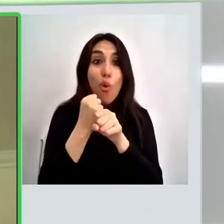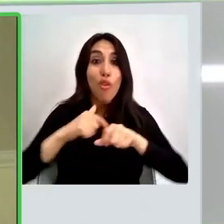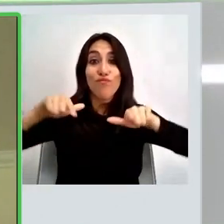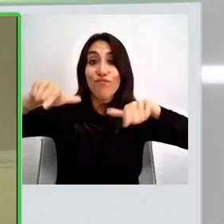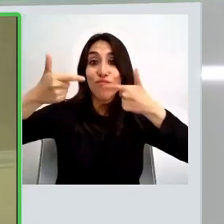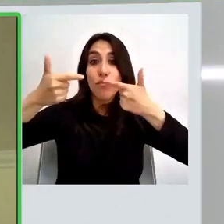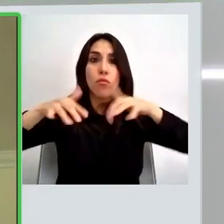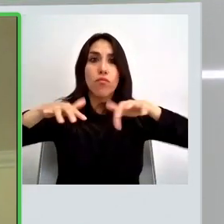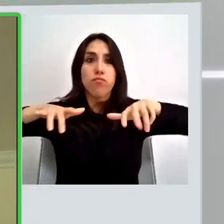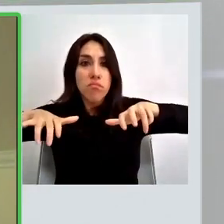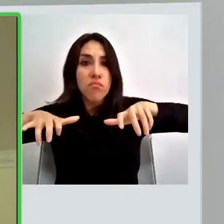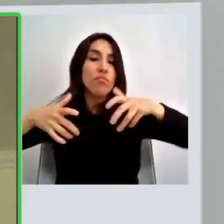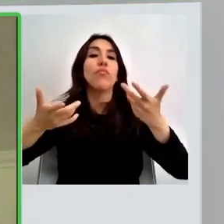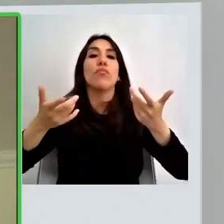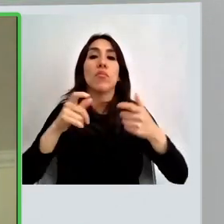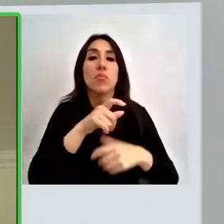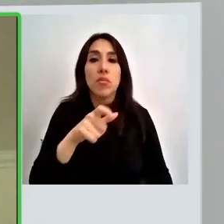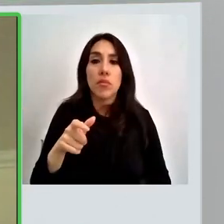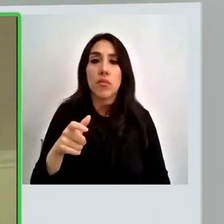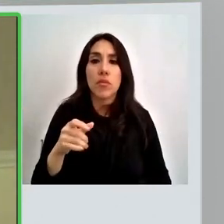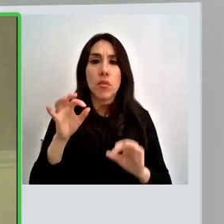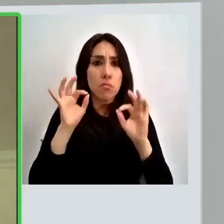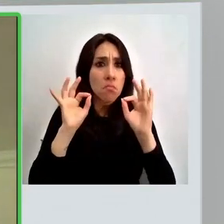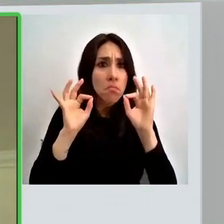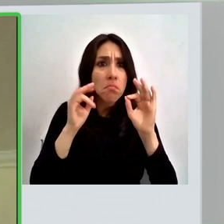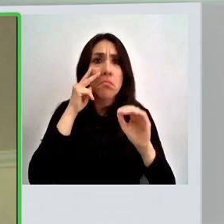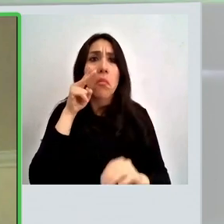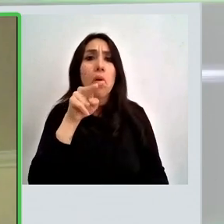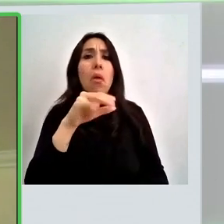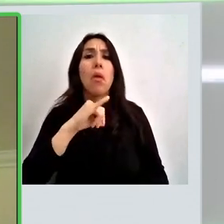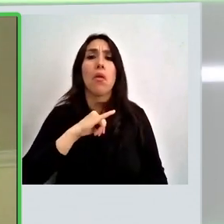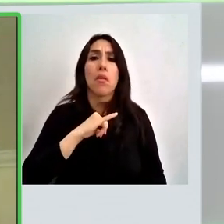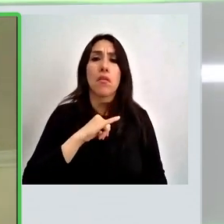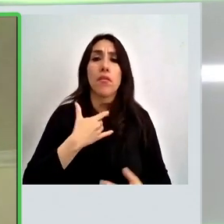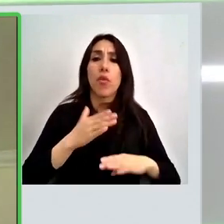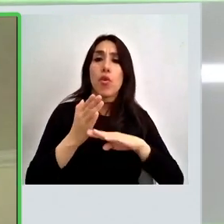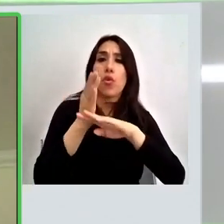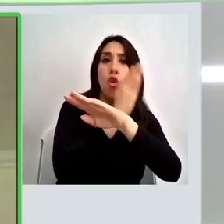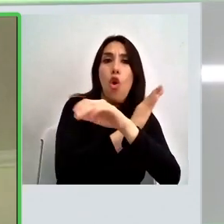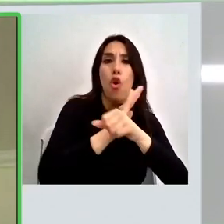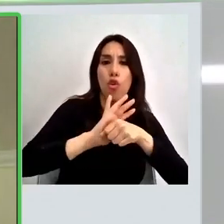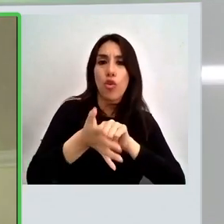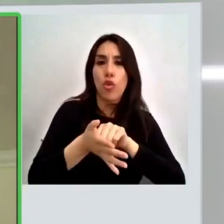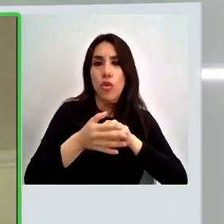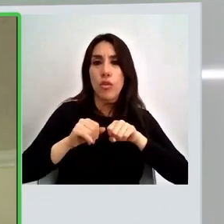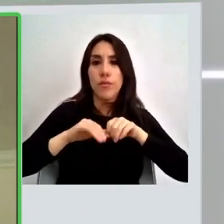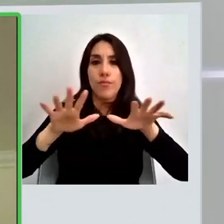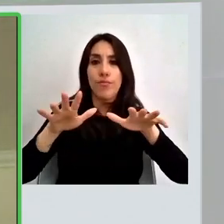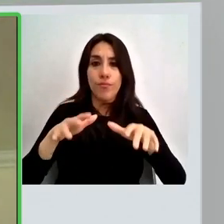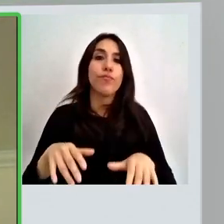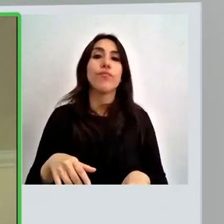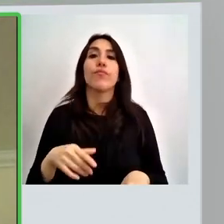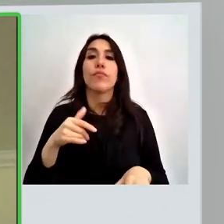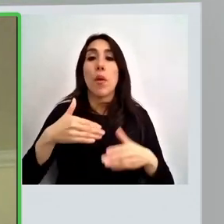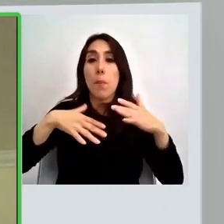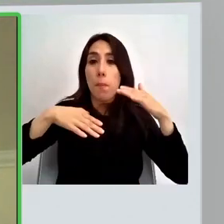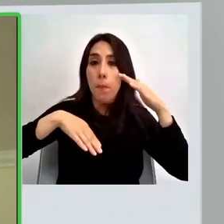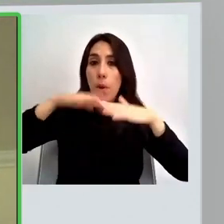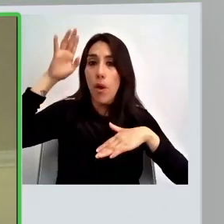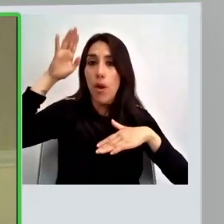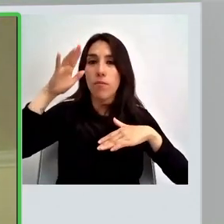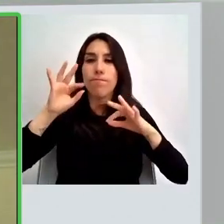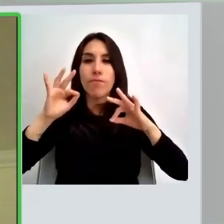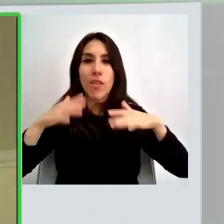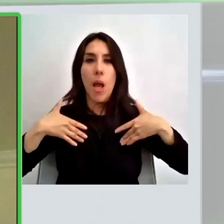times they were more productive and more happy than if they had to come into an office or a work